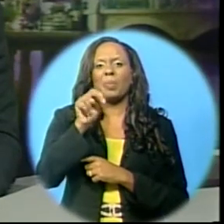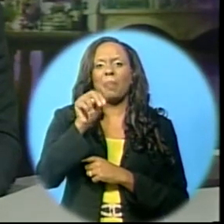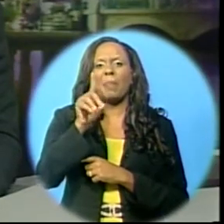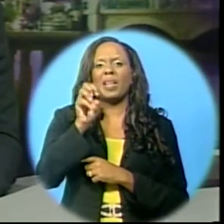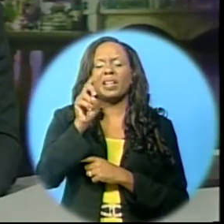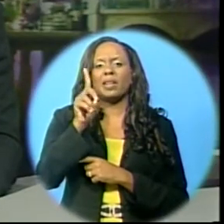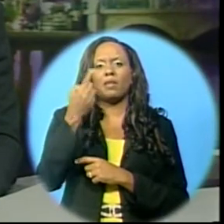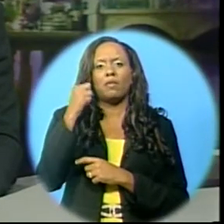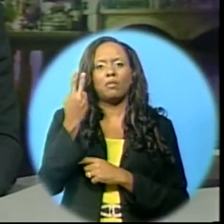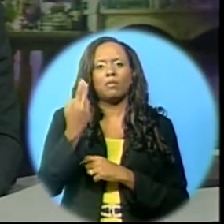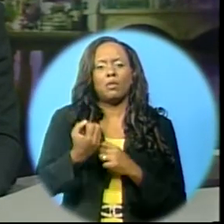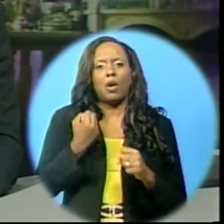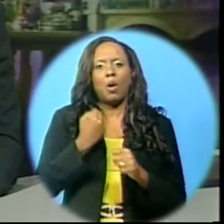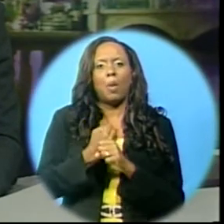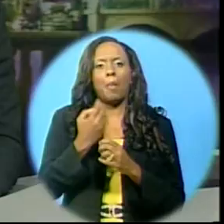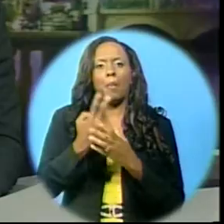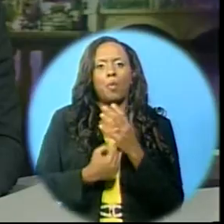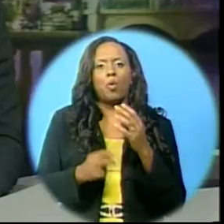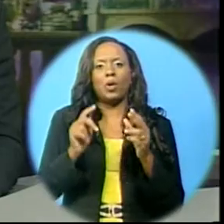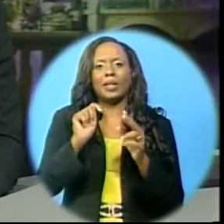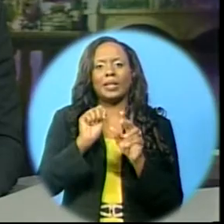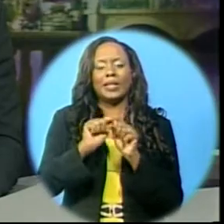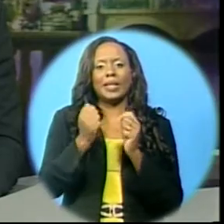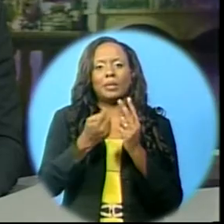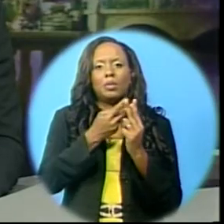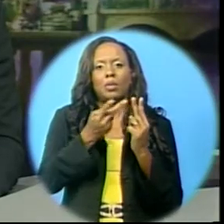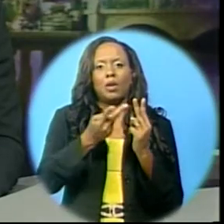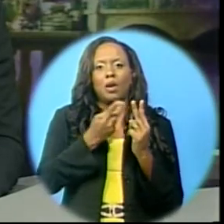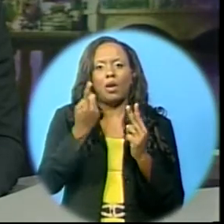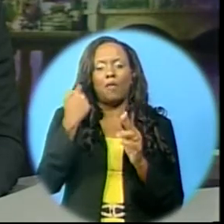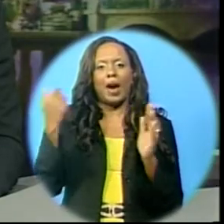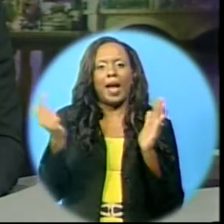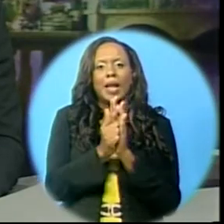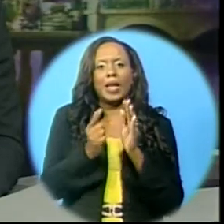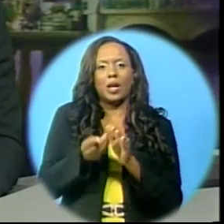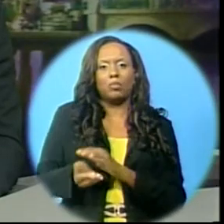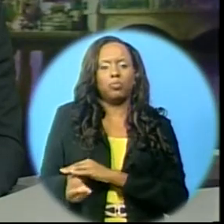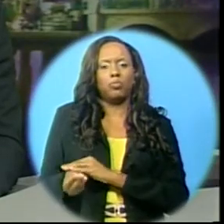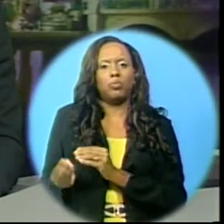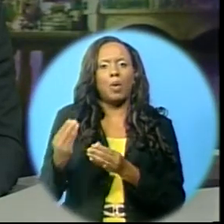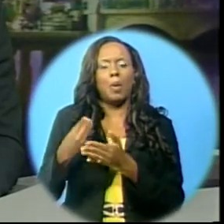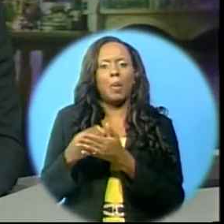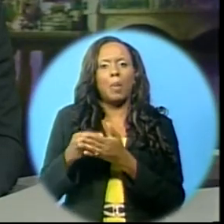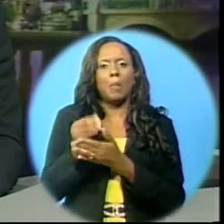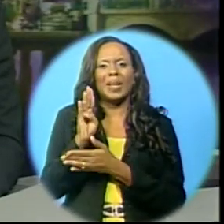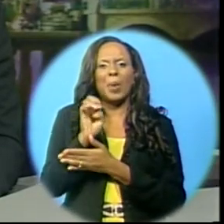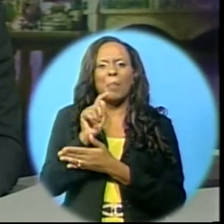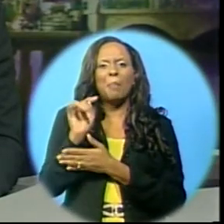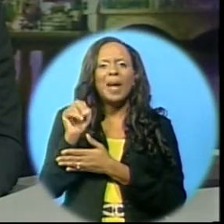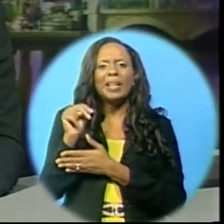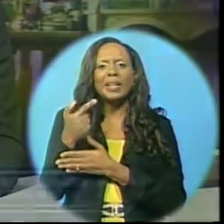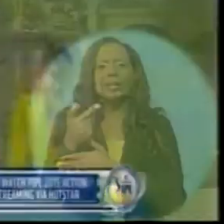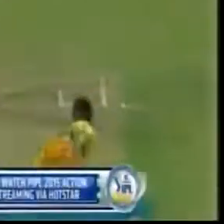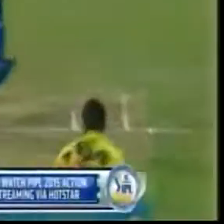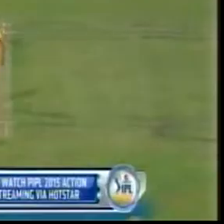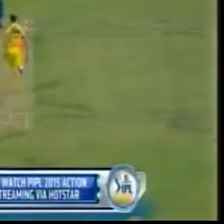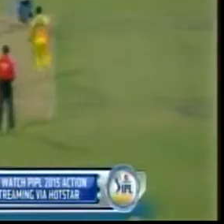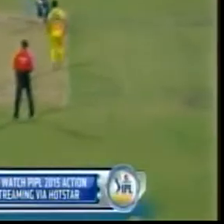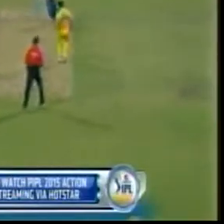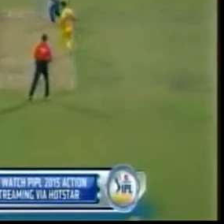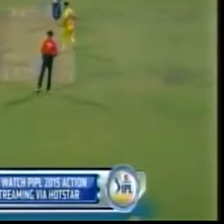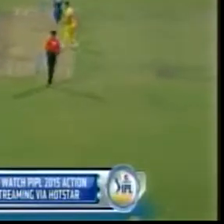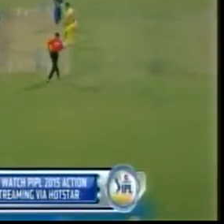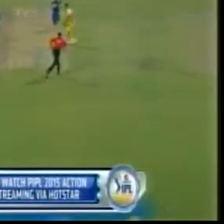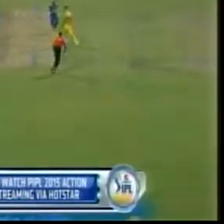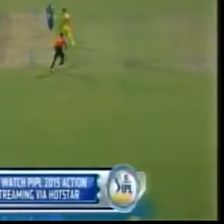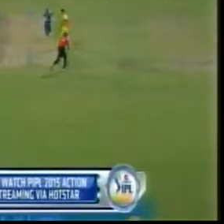teams have both been found guilty of illegal betting and a match-fixing probe. Now, Gurinath Miyapan, a former team official